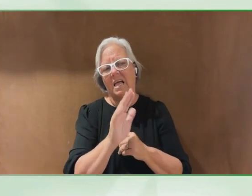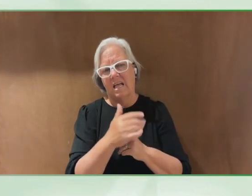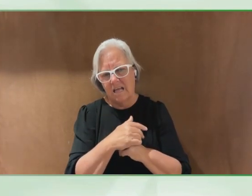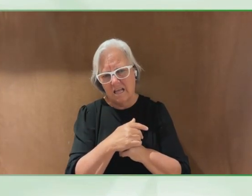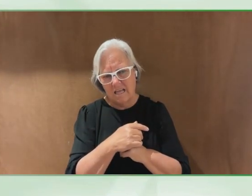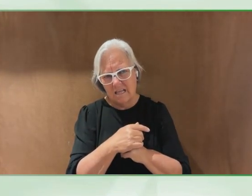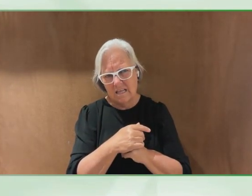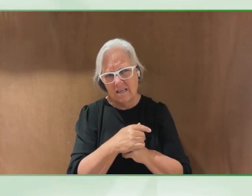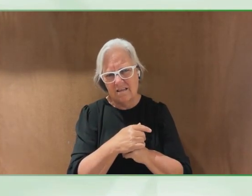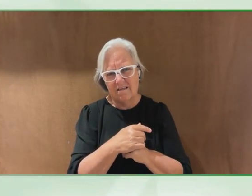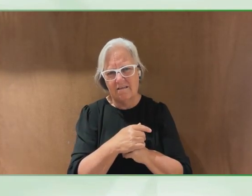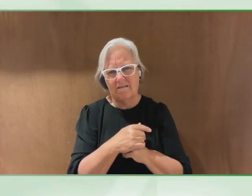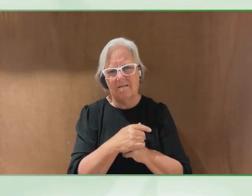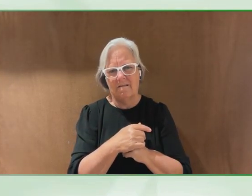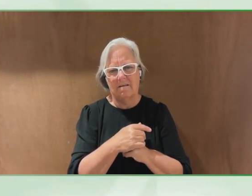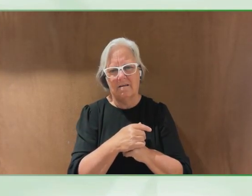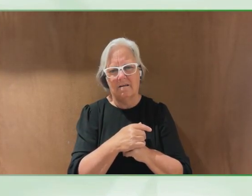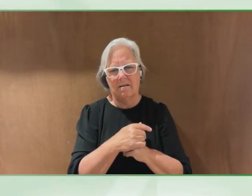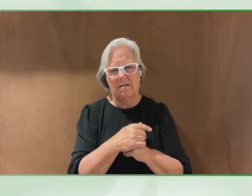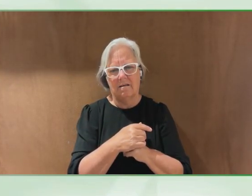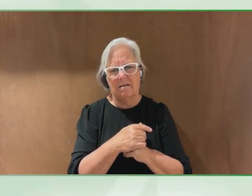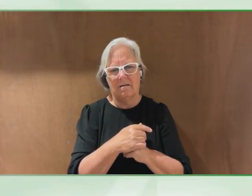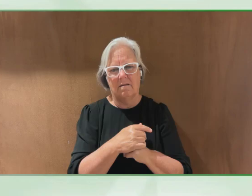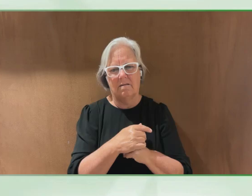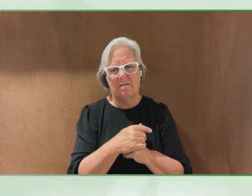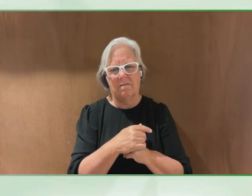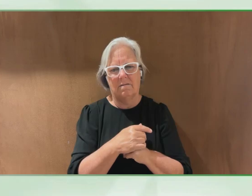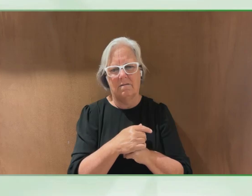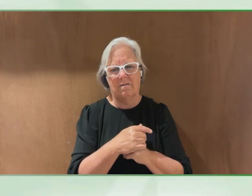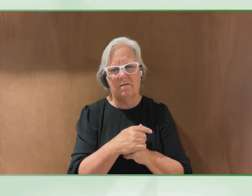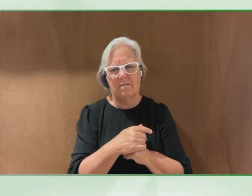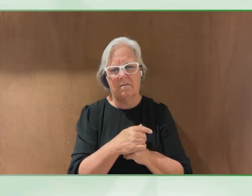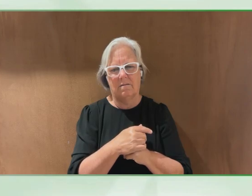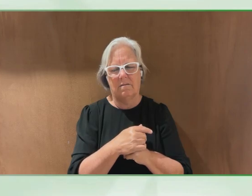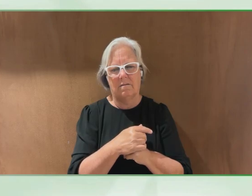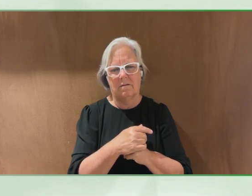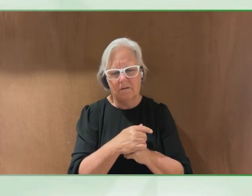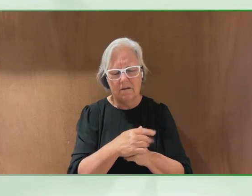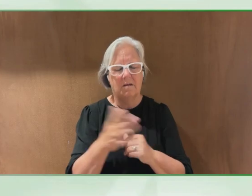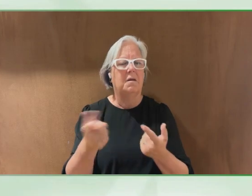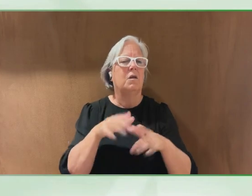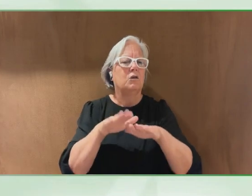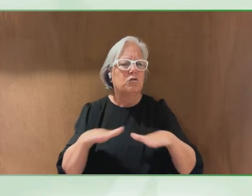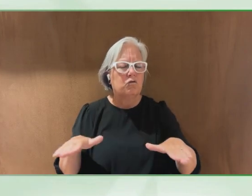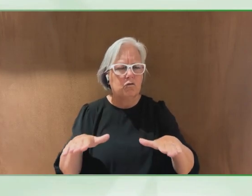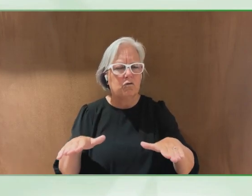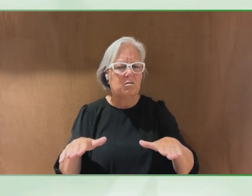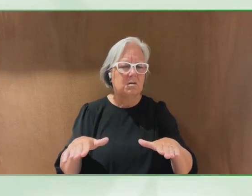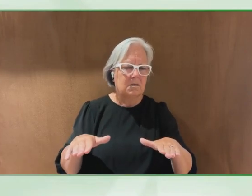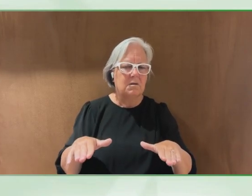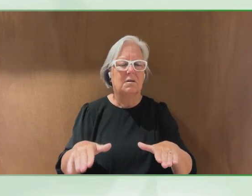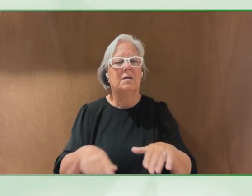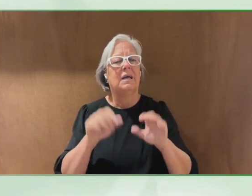construction. In turn, China's achievement in polarizing education for disabled youth